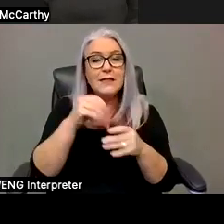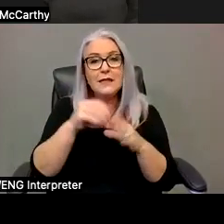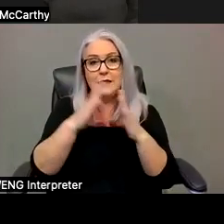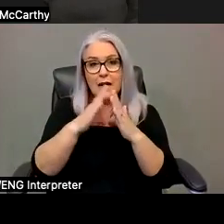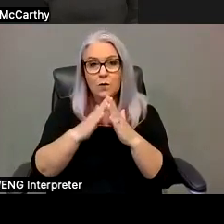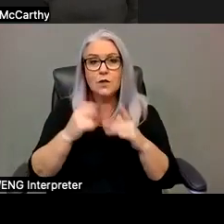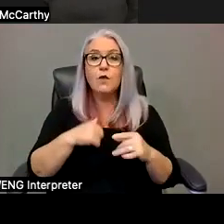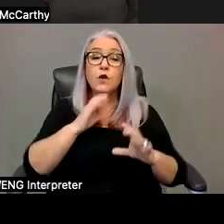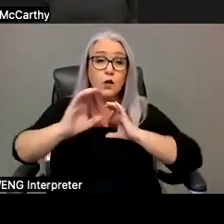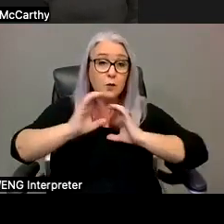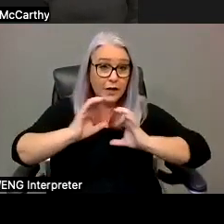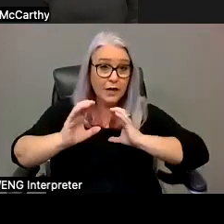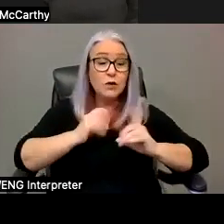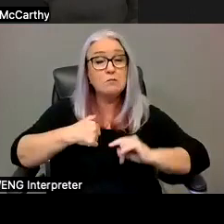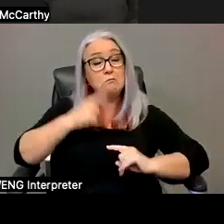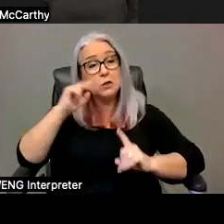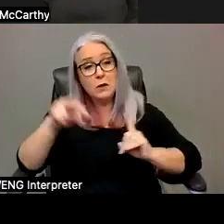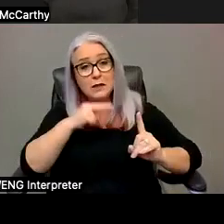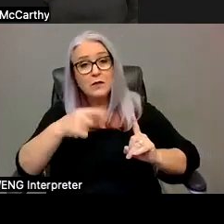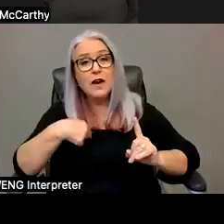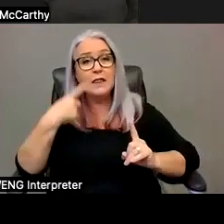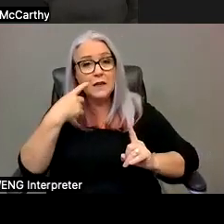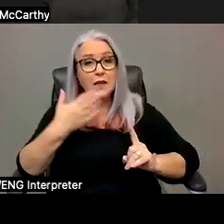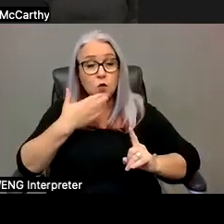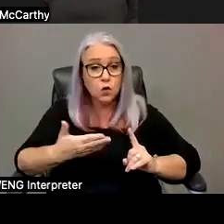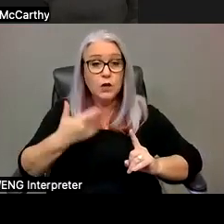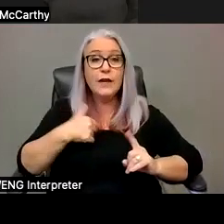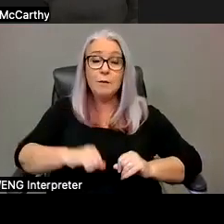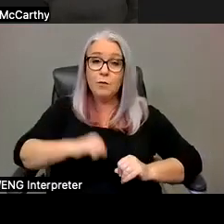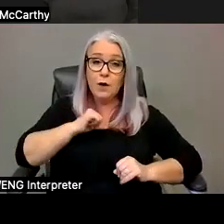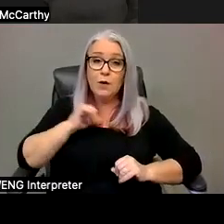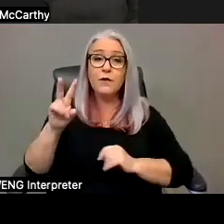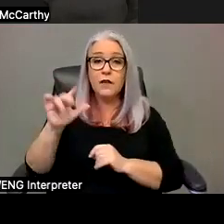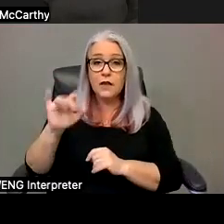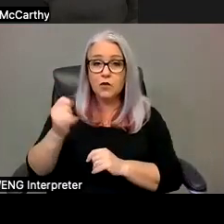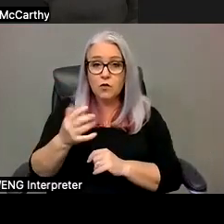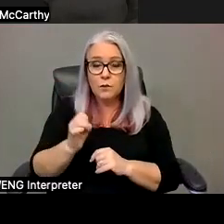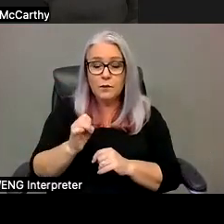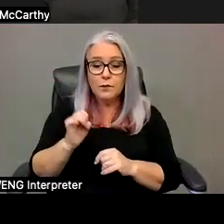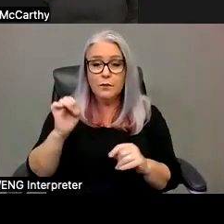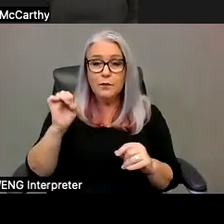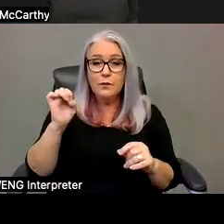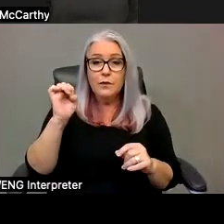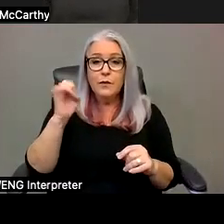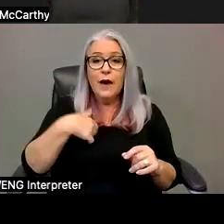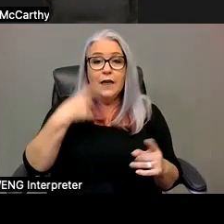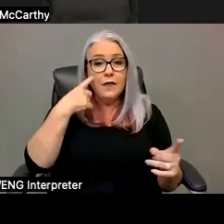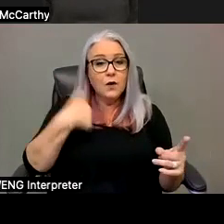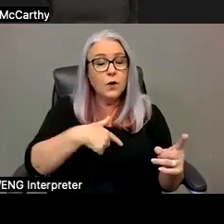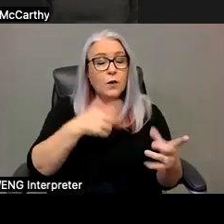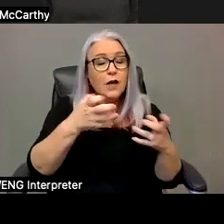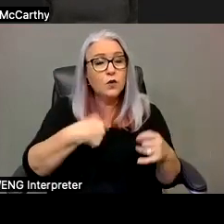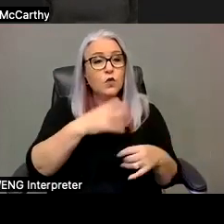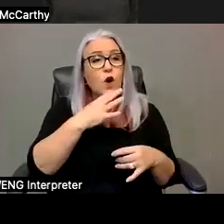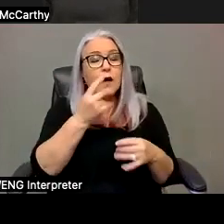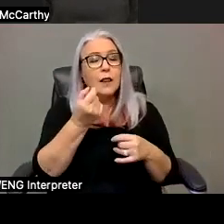I think that's significant. And I think that that actually works pretty well. I'm proud of the village in that respect. I do want to speak a